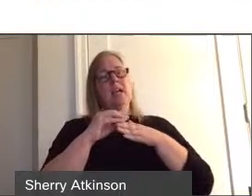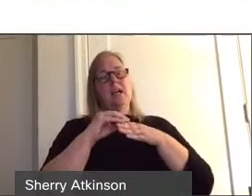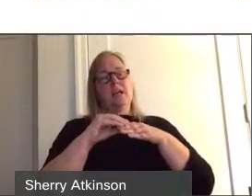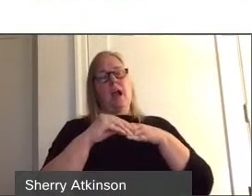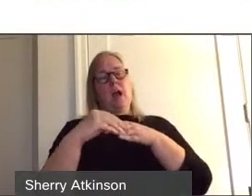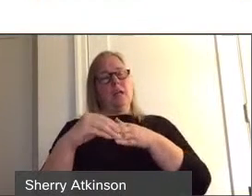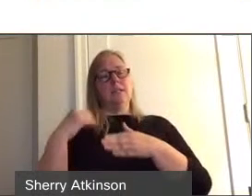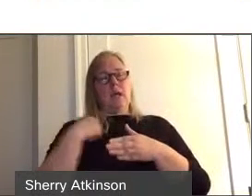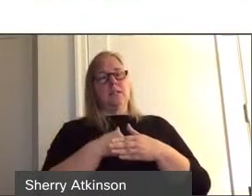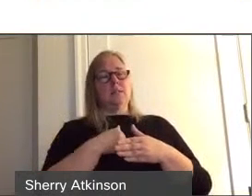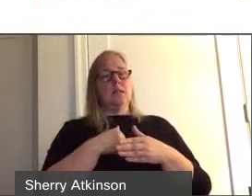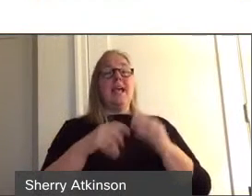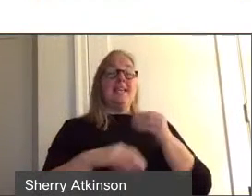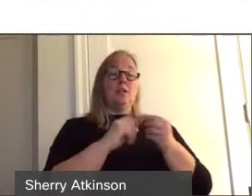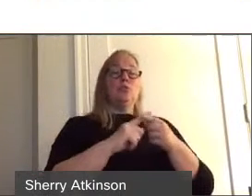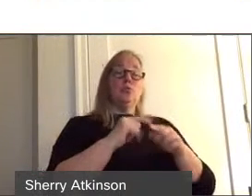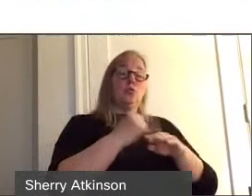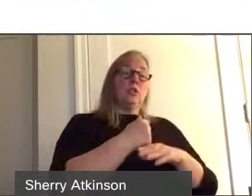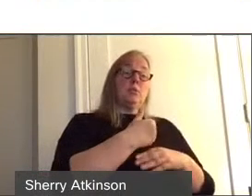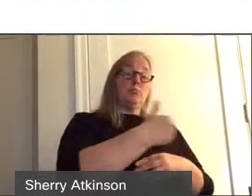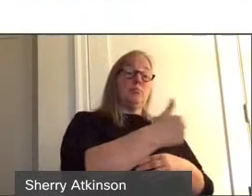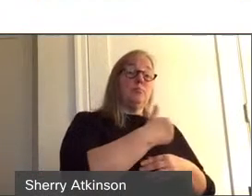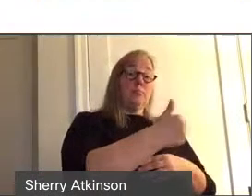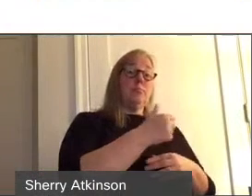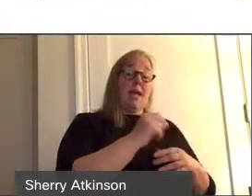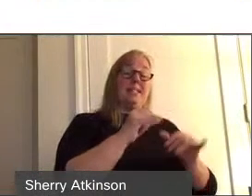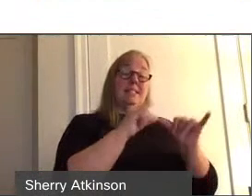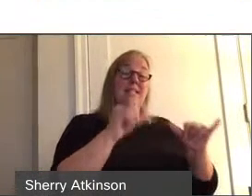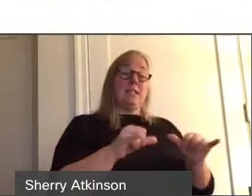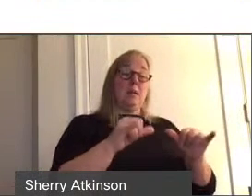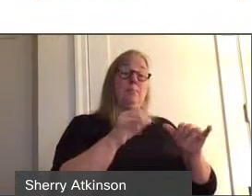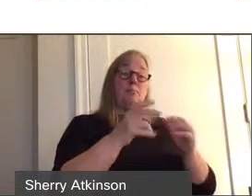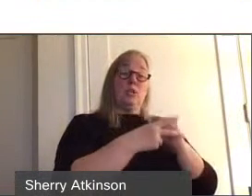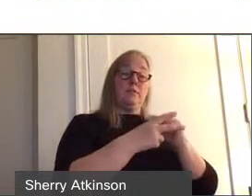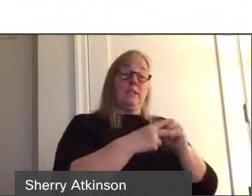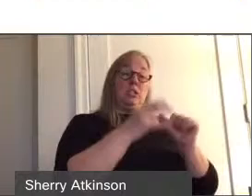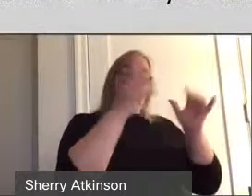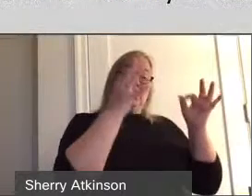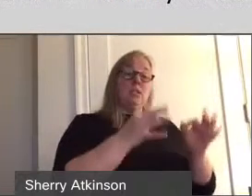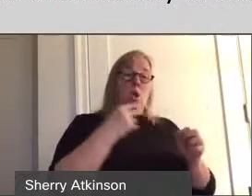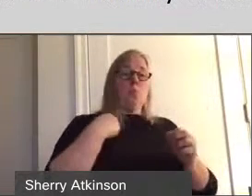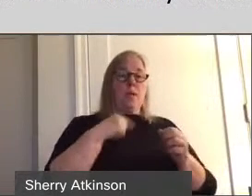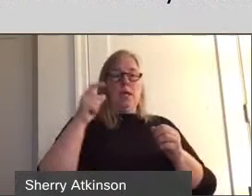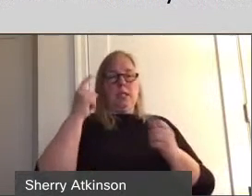just the transportation and system preservation decisions that need to be made.